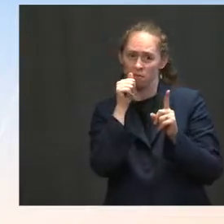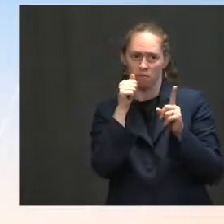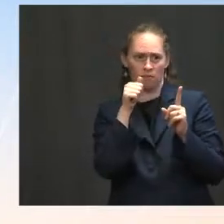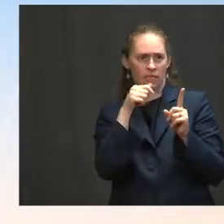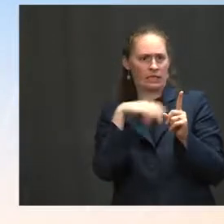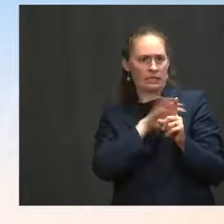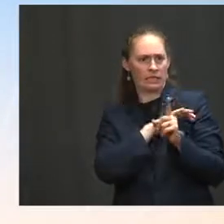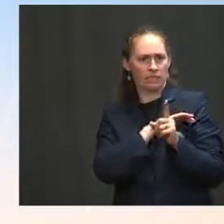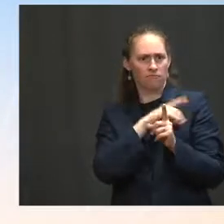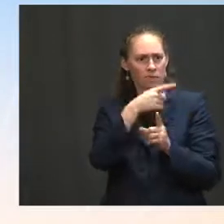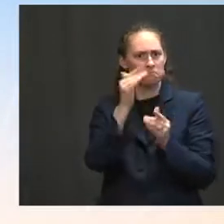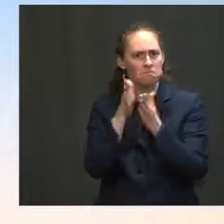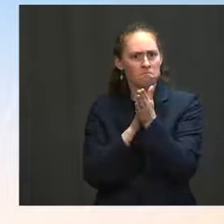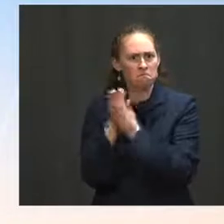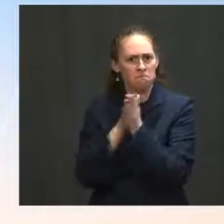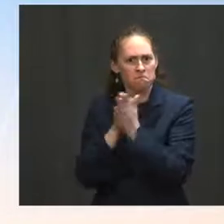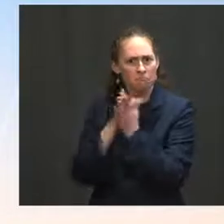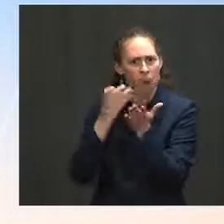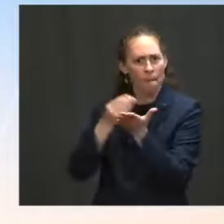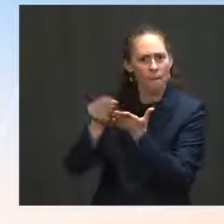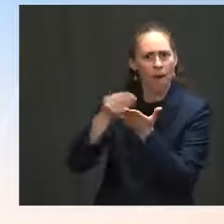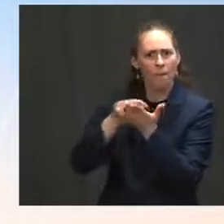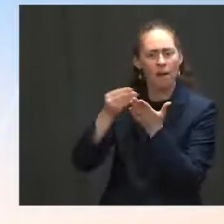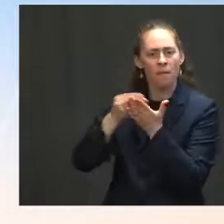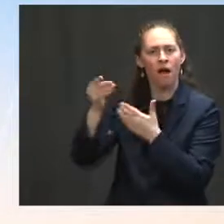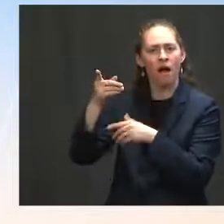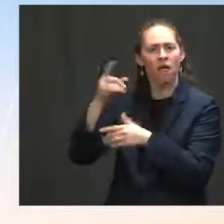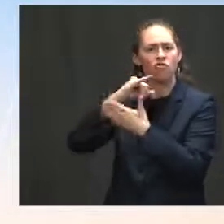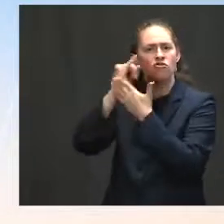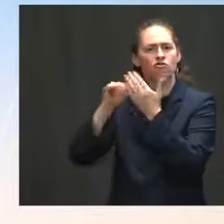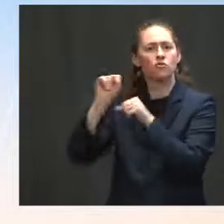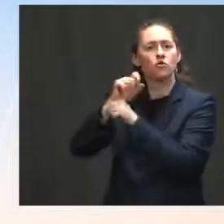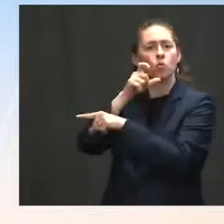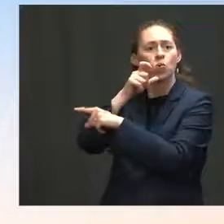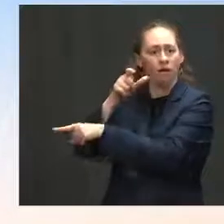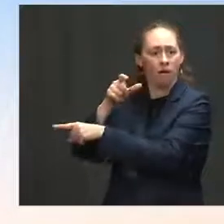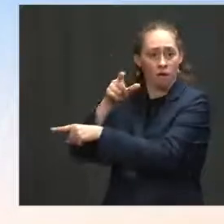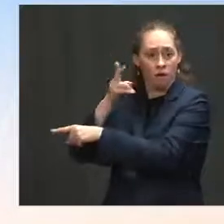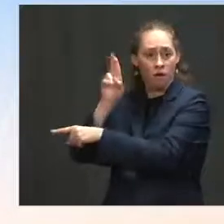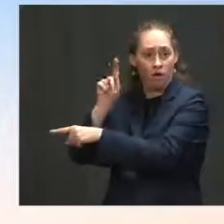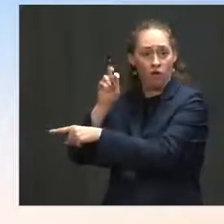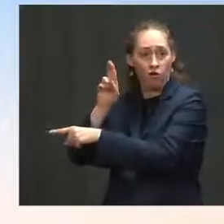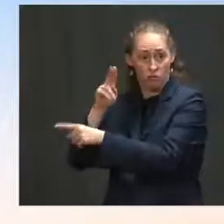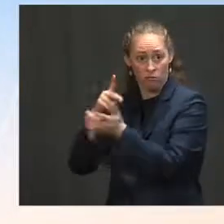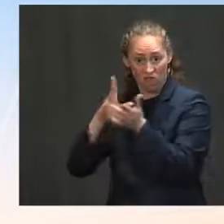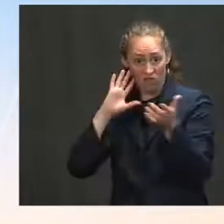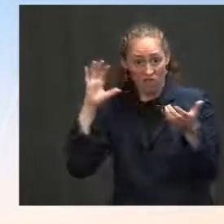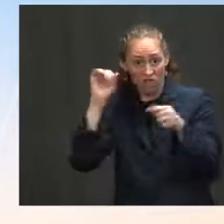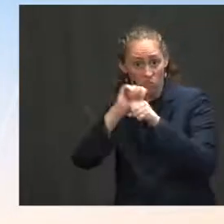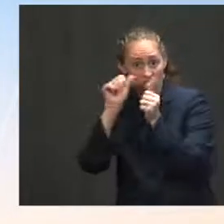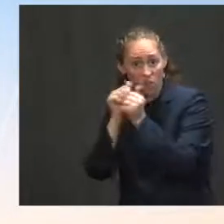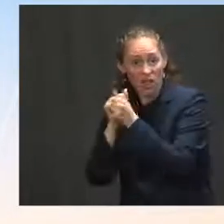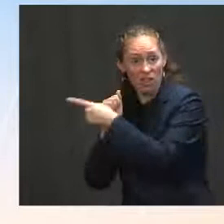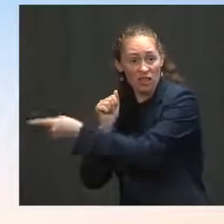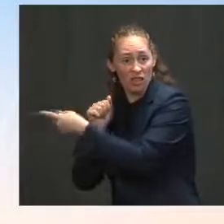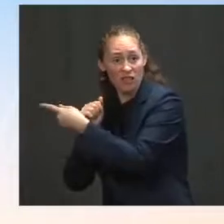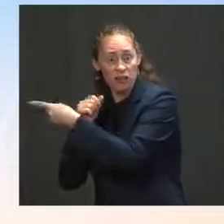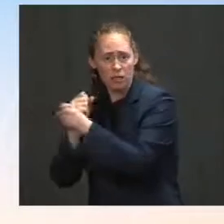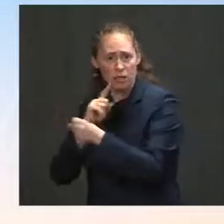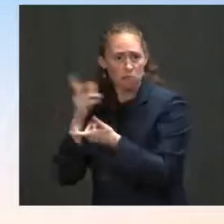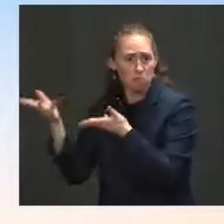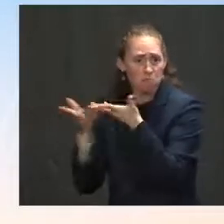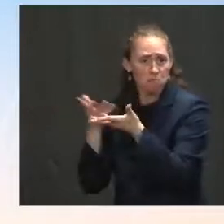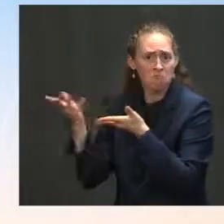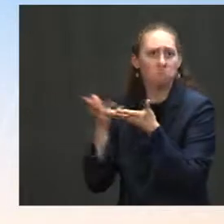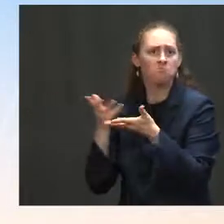purchasing this artwork. Is the White House doing anything to work with the owner to make sure there's not